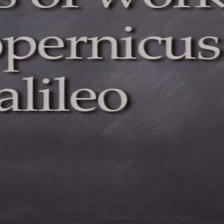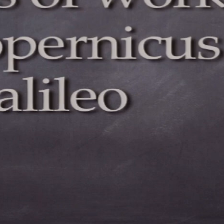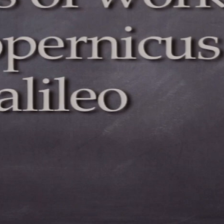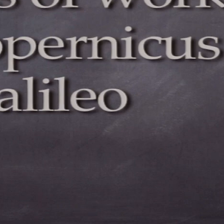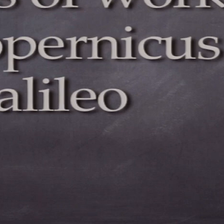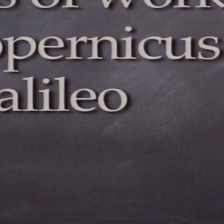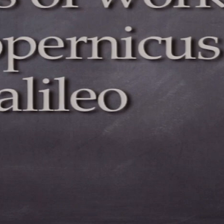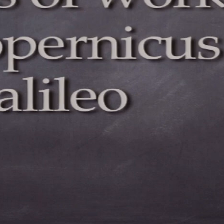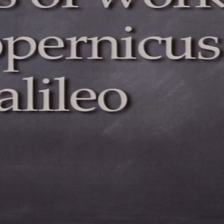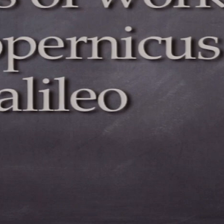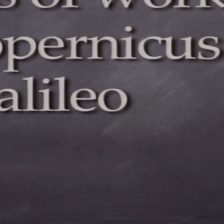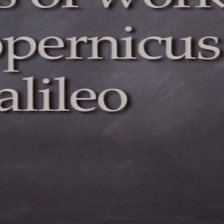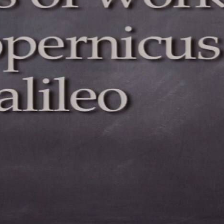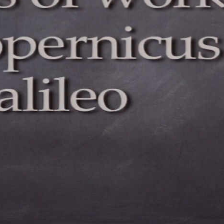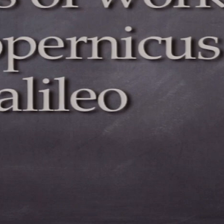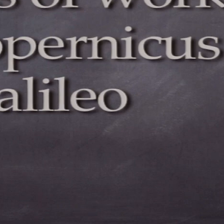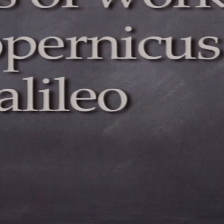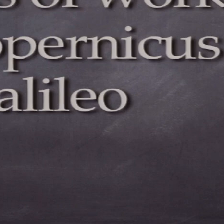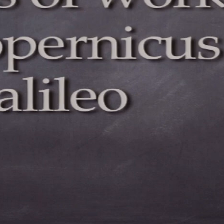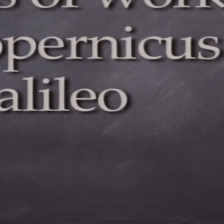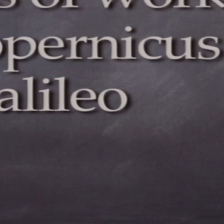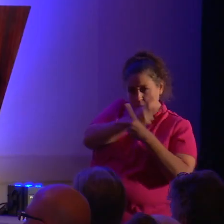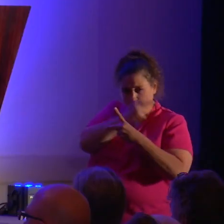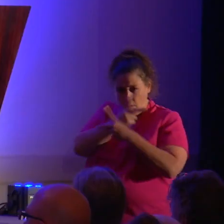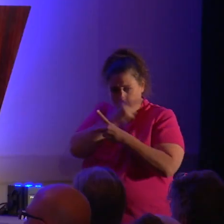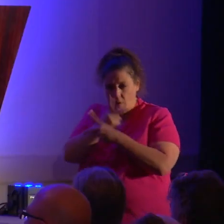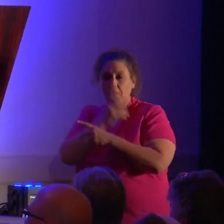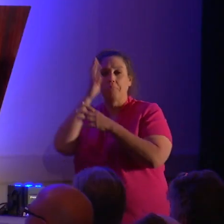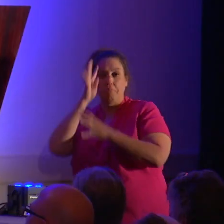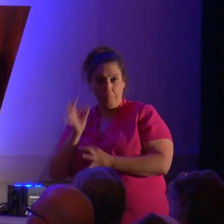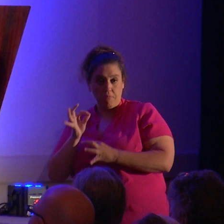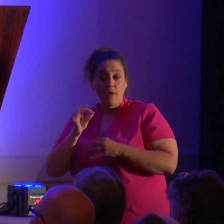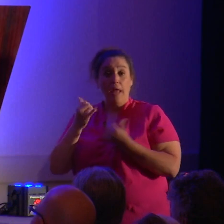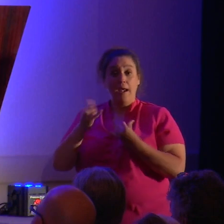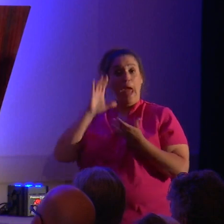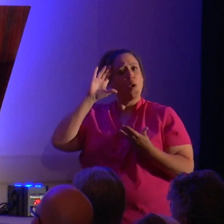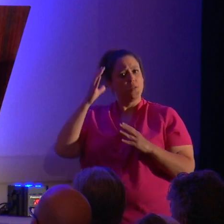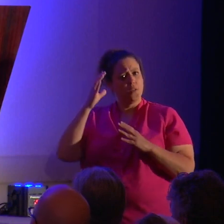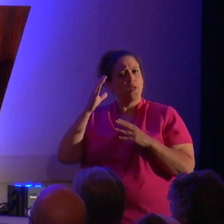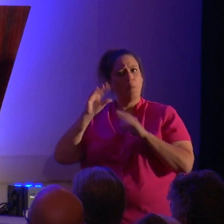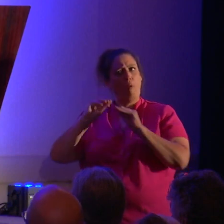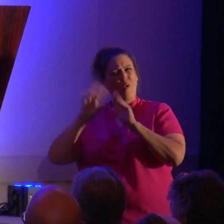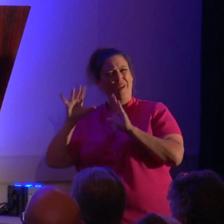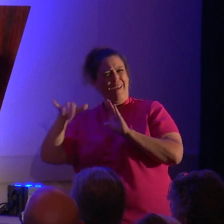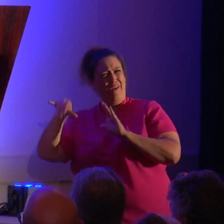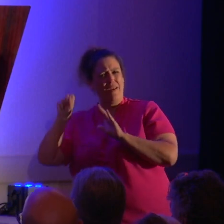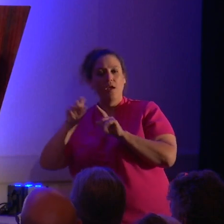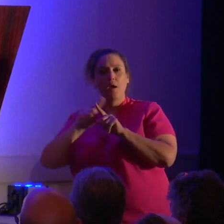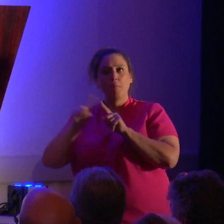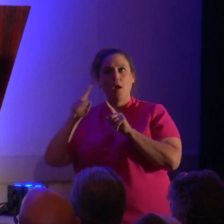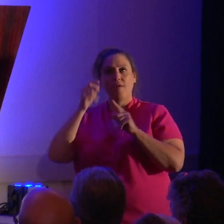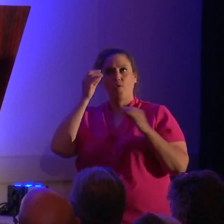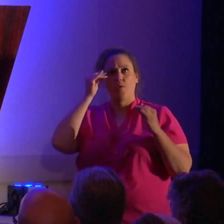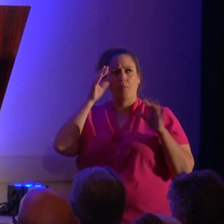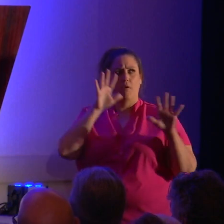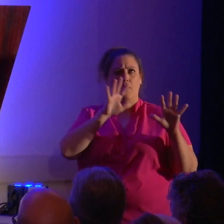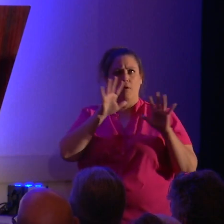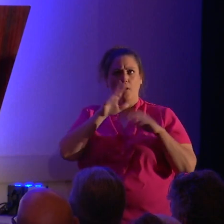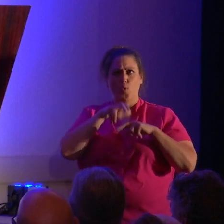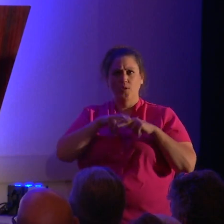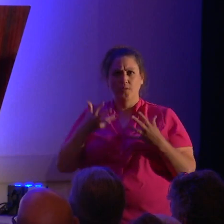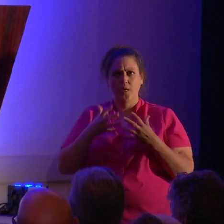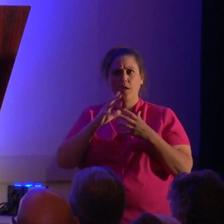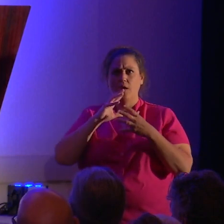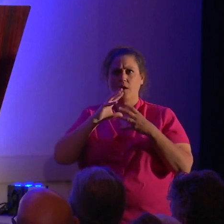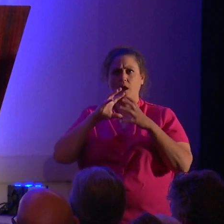one of those ideas that, you know, it makes perfect sense to us now, but it's completely counterintuitive when you think about it. We're sitting here, and then this thing goes like that